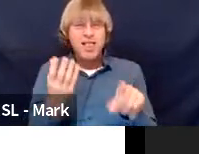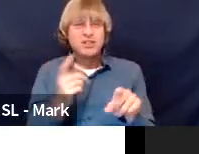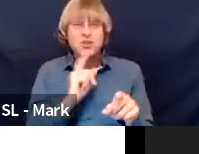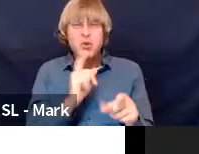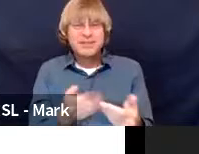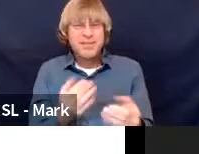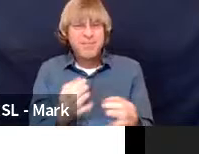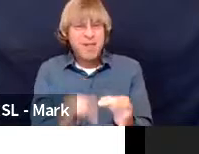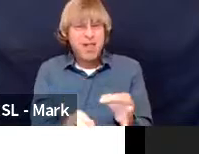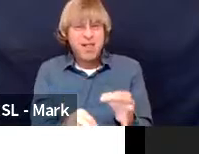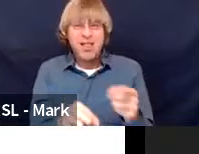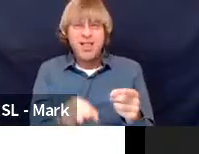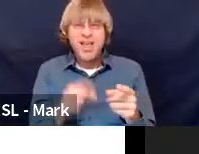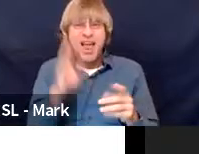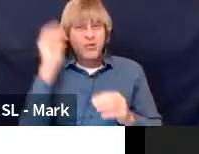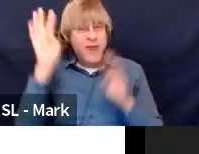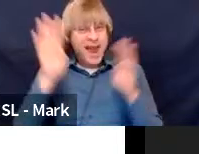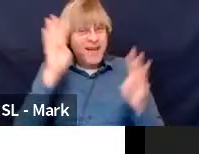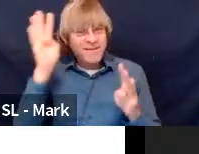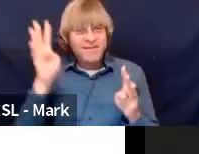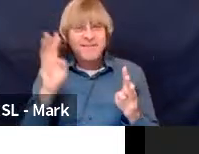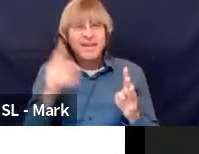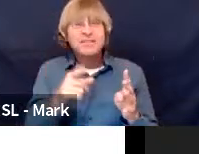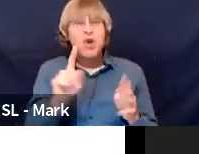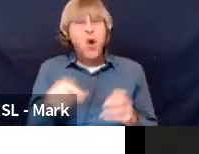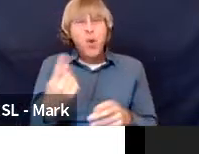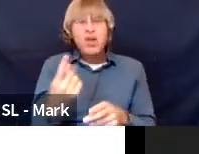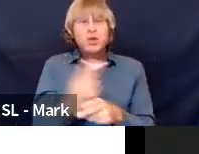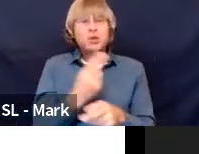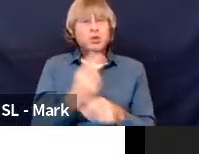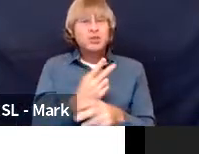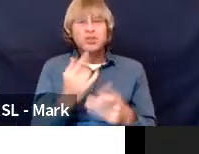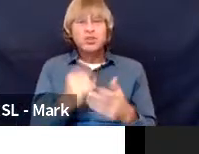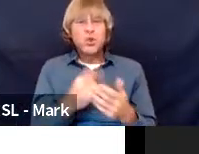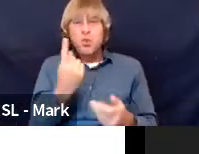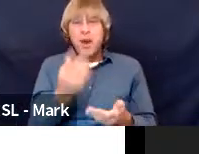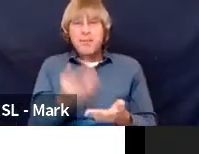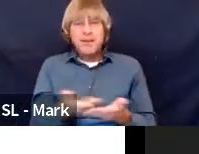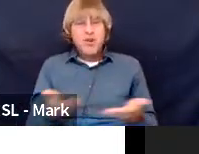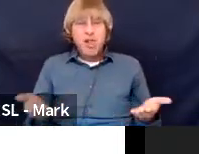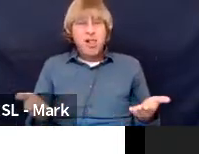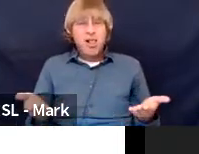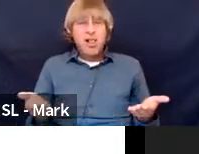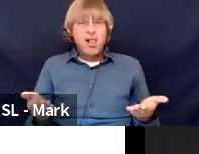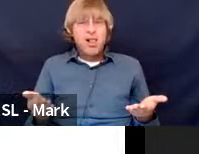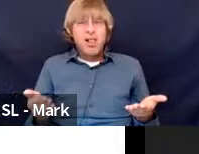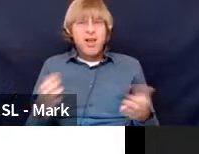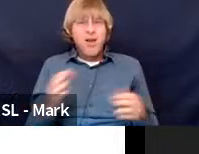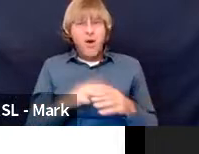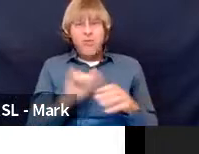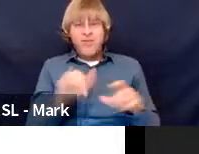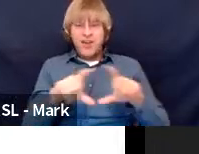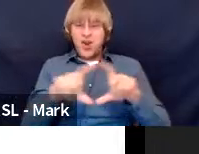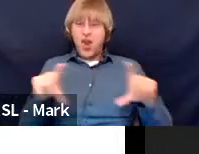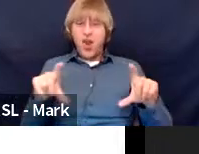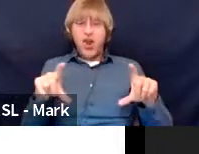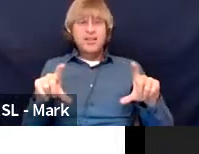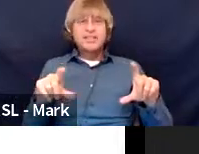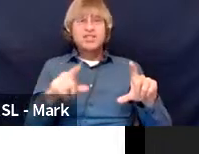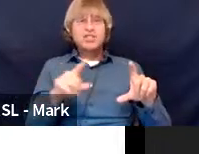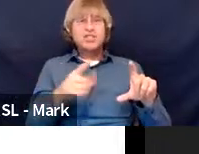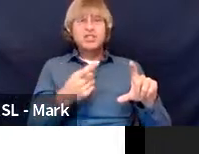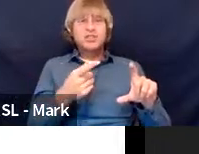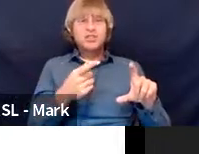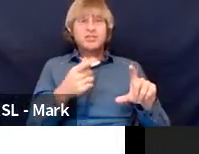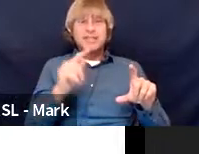simple. It's so creative. It's only using really one material on the card. It's just